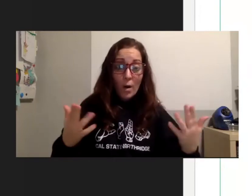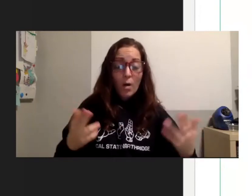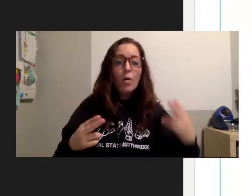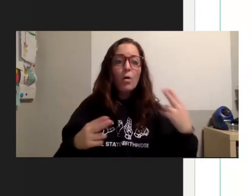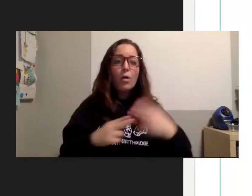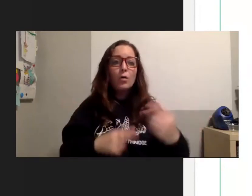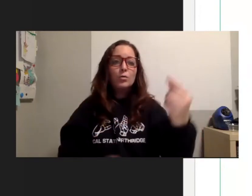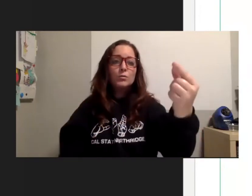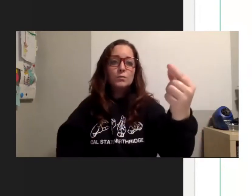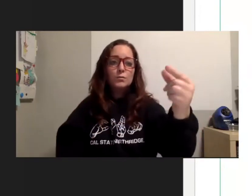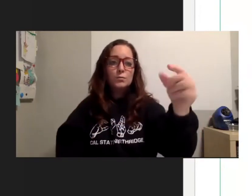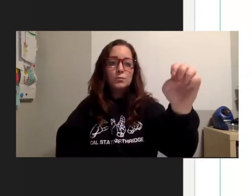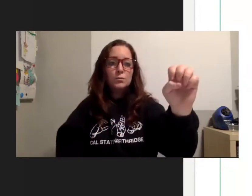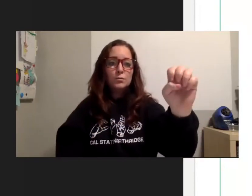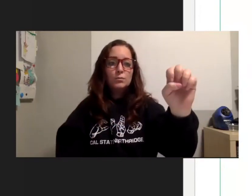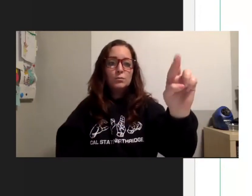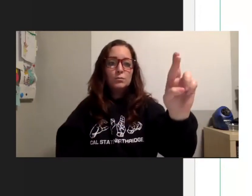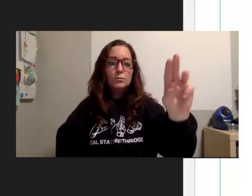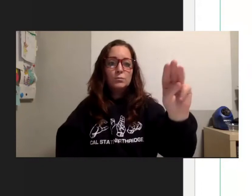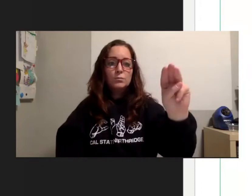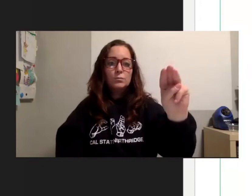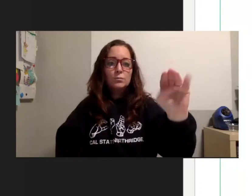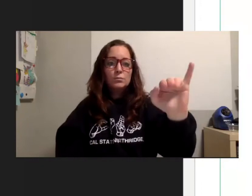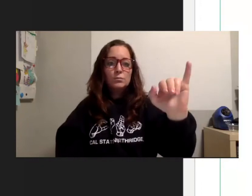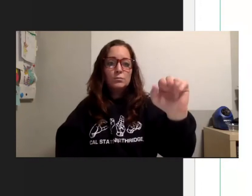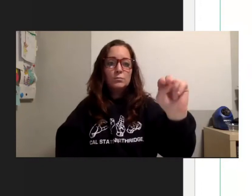whole process is called